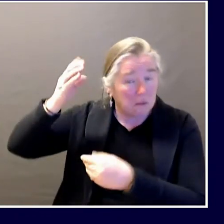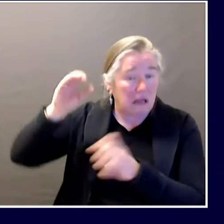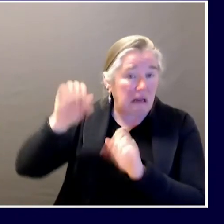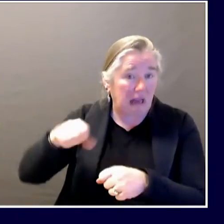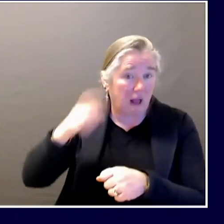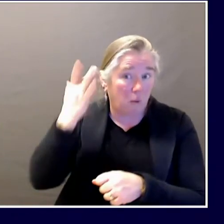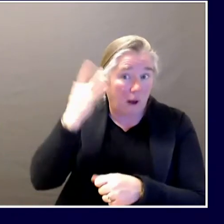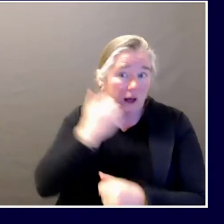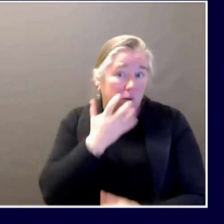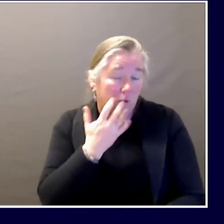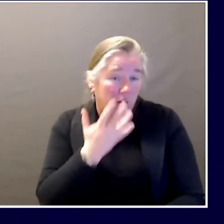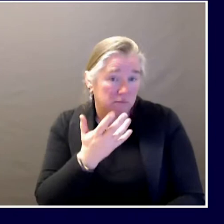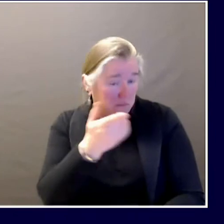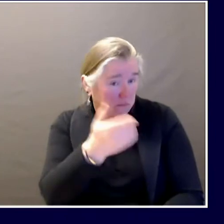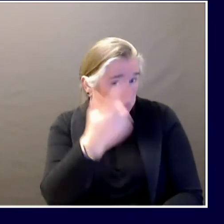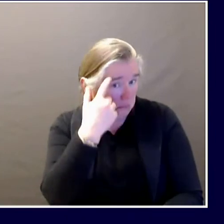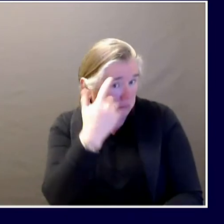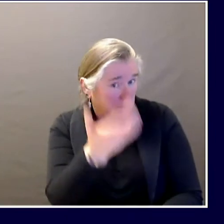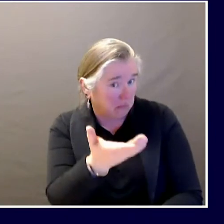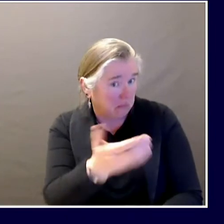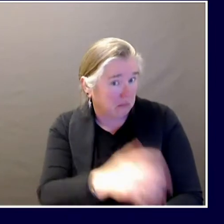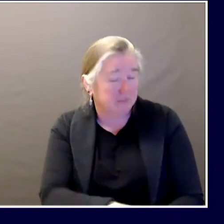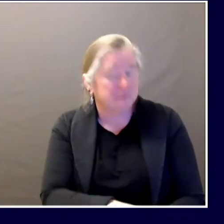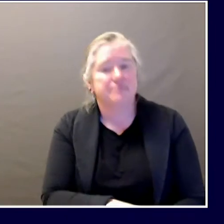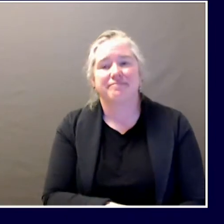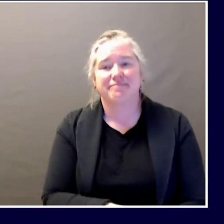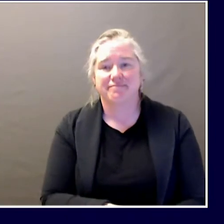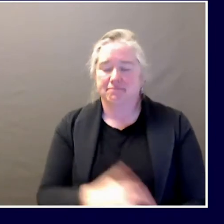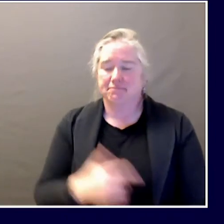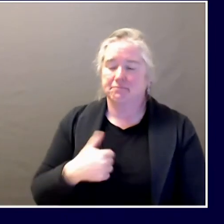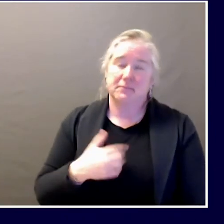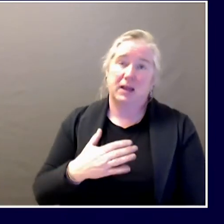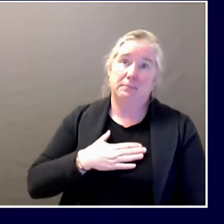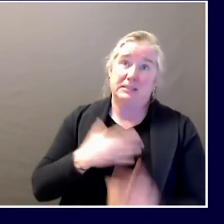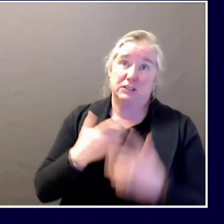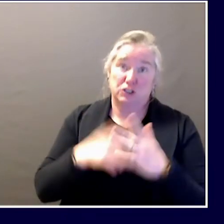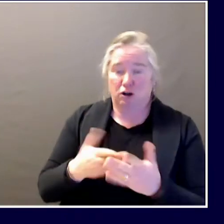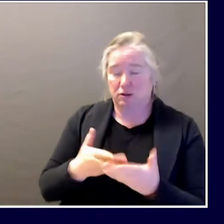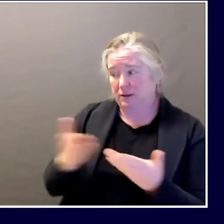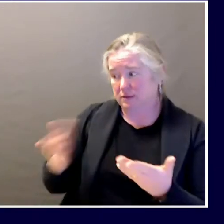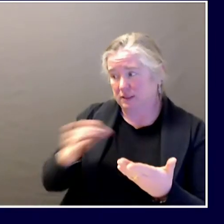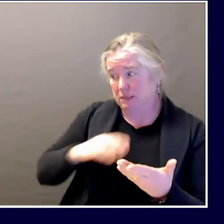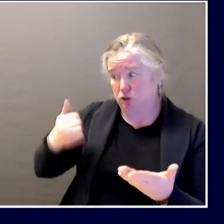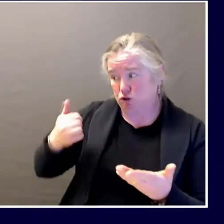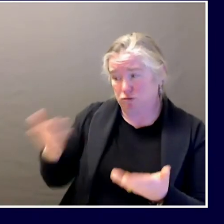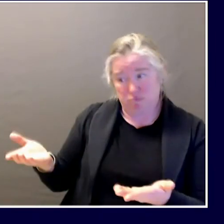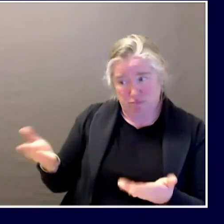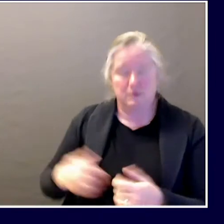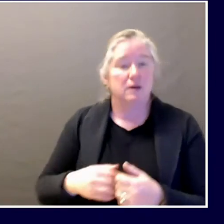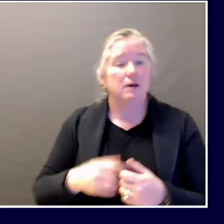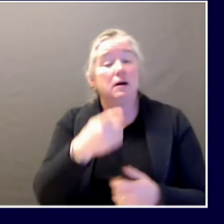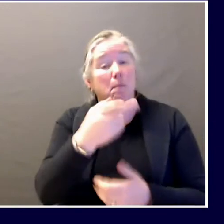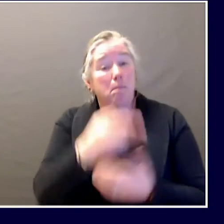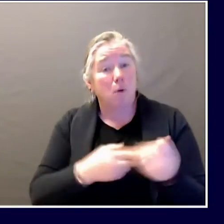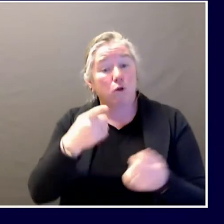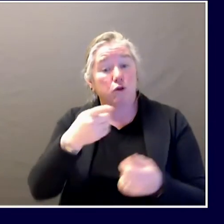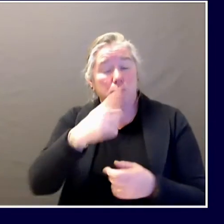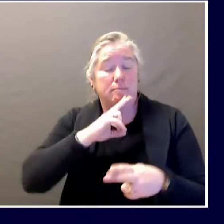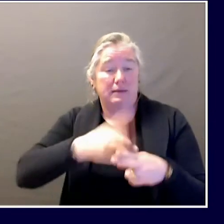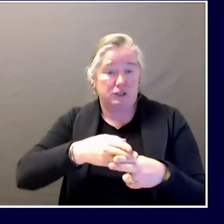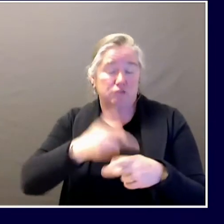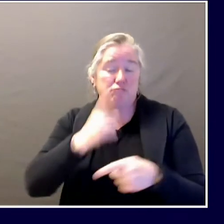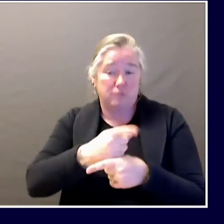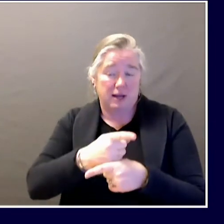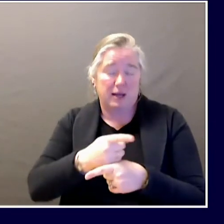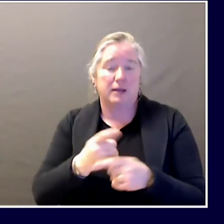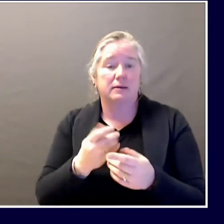are on that. Yep. So I'll start, and then Police Commissioner. So Joe, both of the factors that you mentioned, as we get into warmer weather,